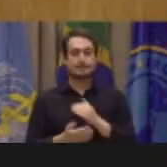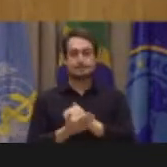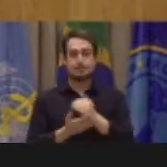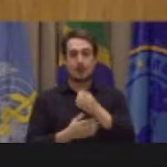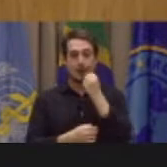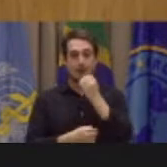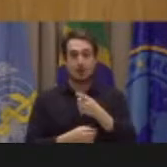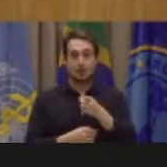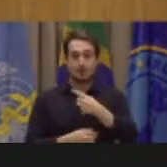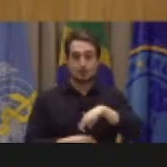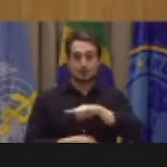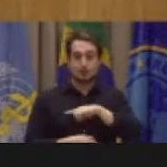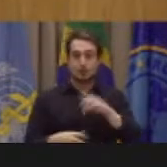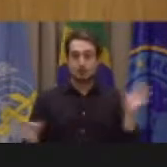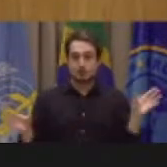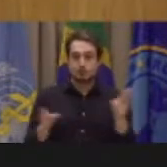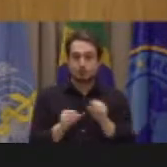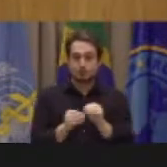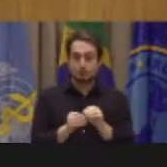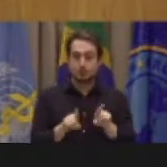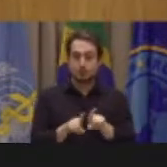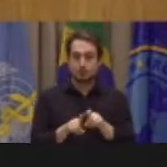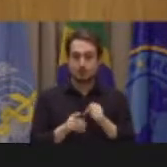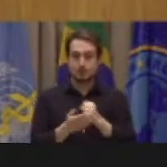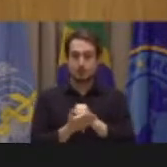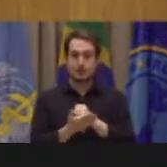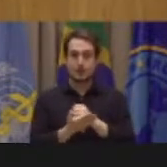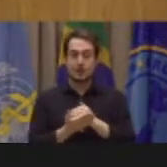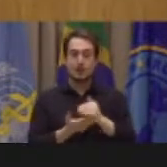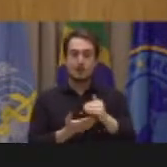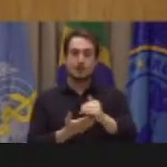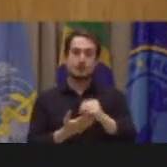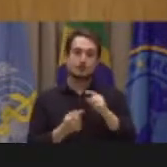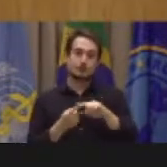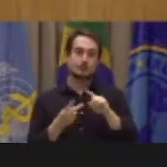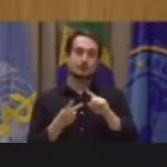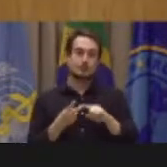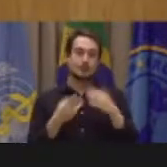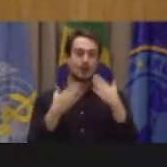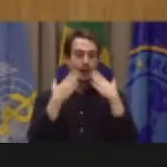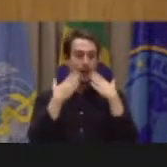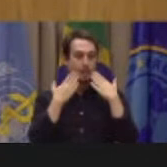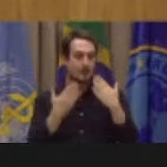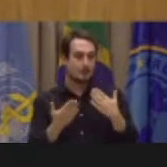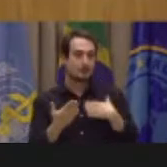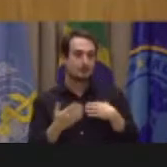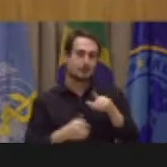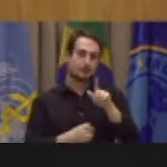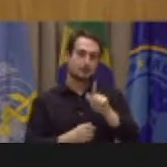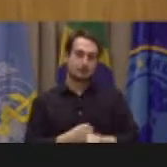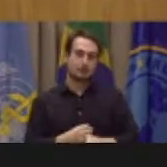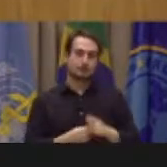So in this way, it's very interesting that we can conclude this round with two presentations who